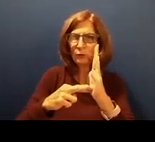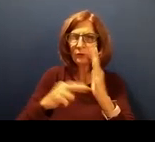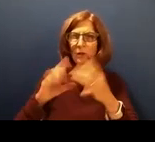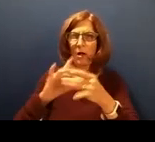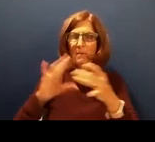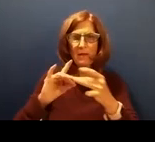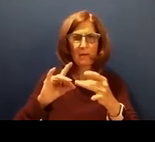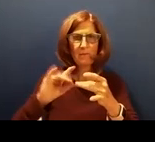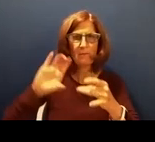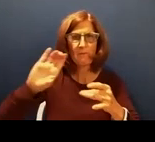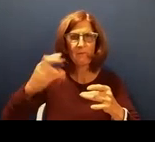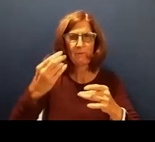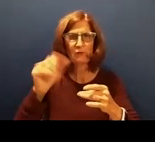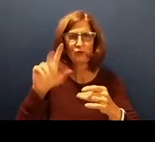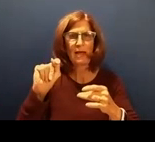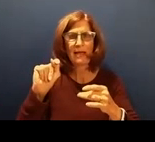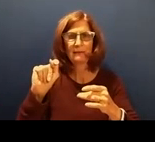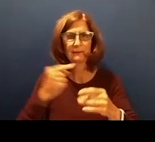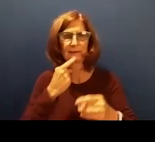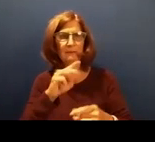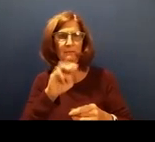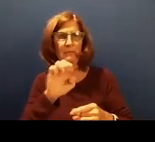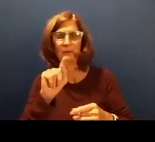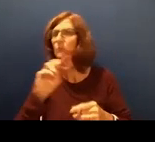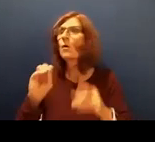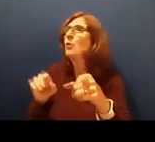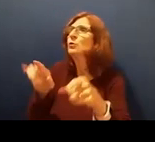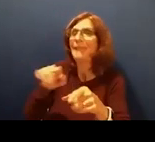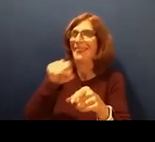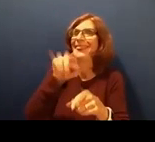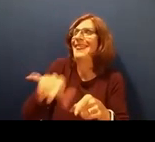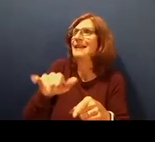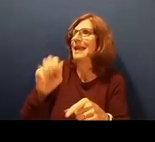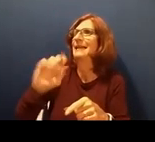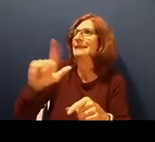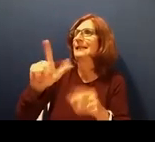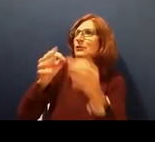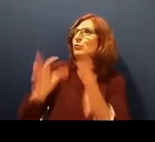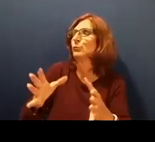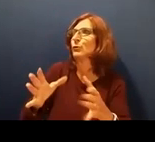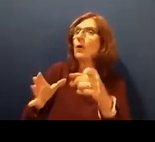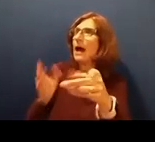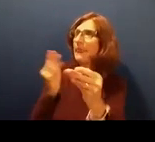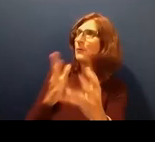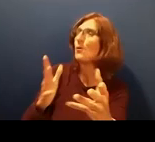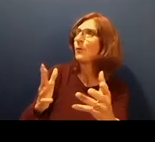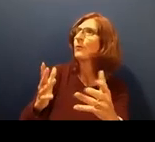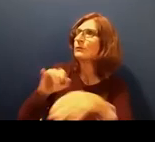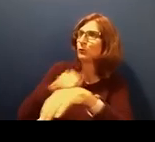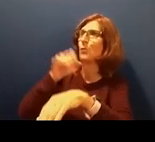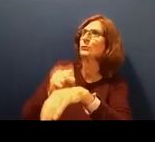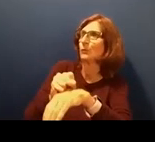chat, me too. Oh, she's the ASL interpreter. I was just letting her know when she joined that we were all on the